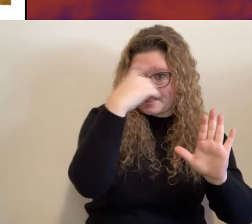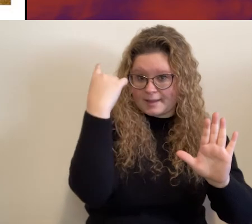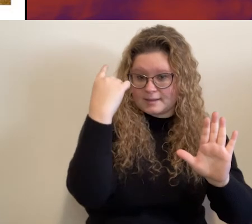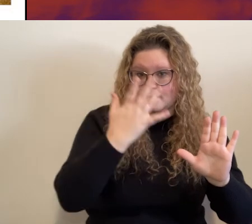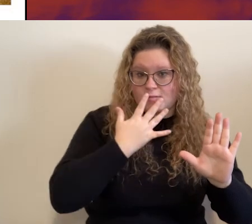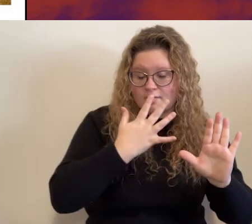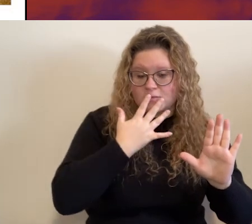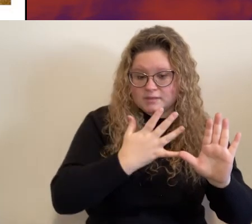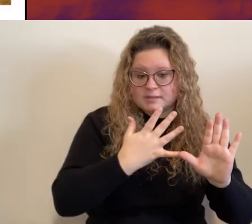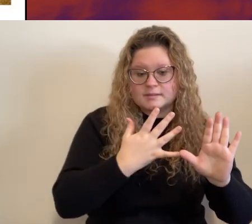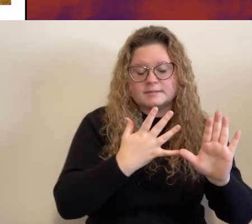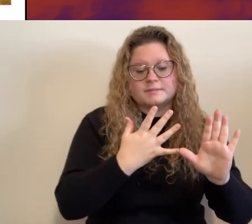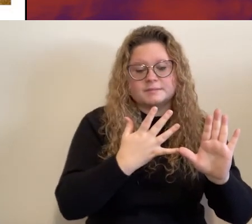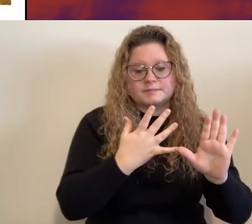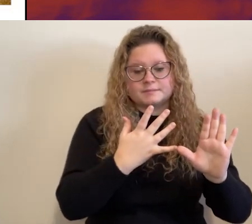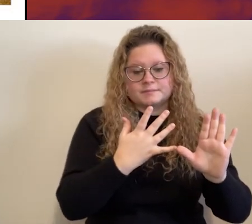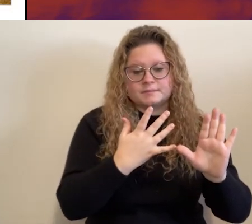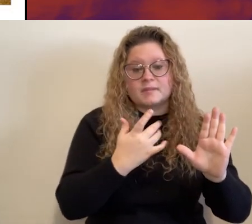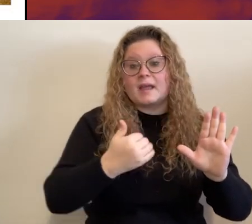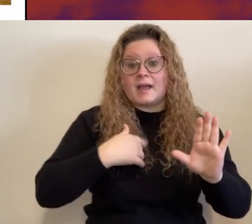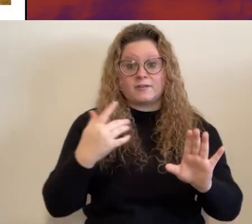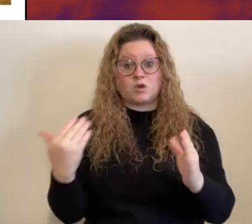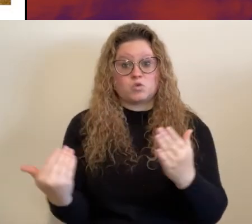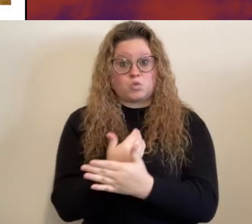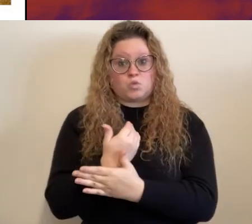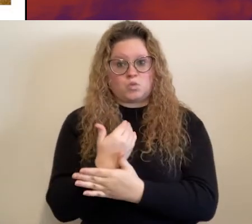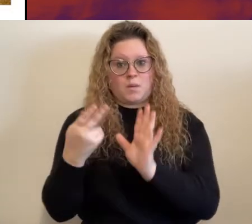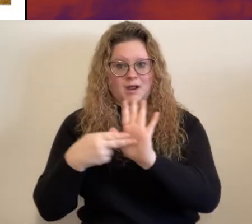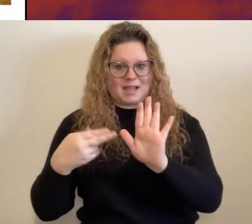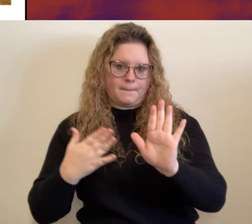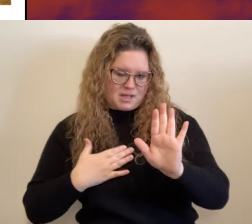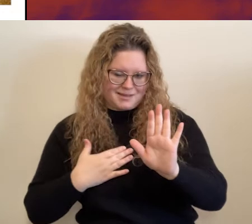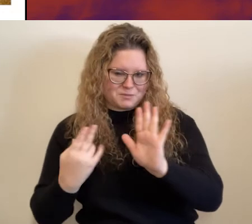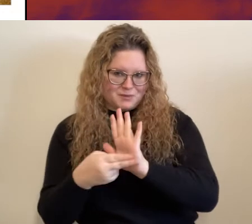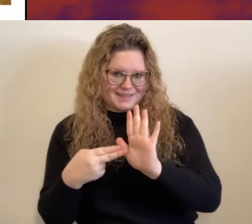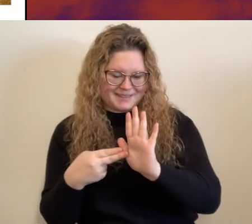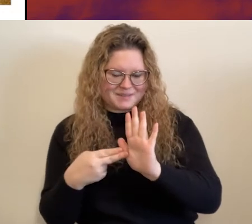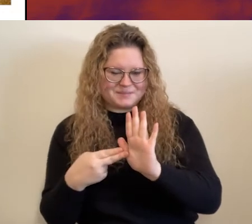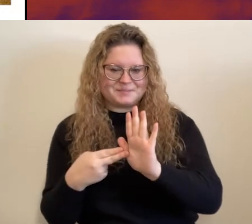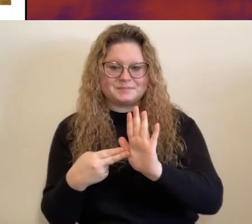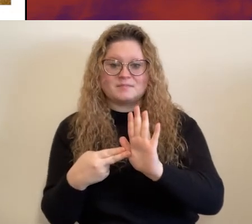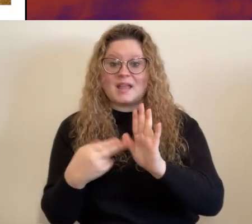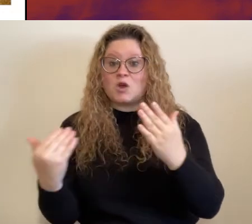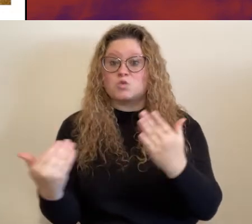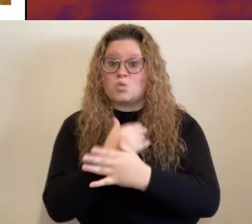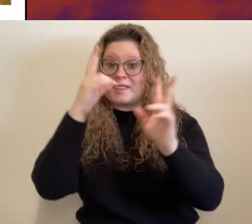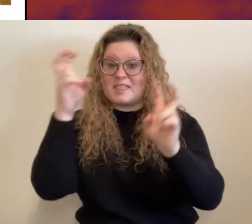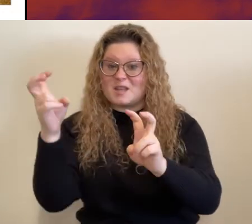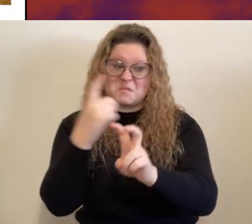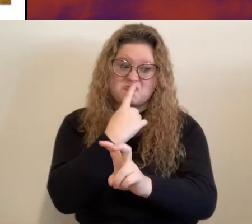in a different branding, my branding, and a different theme. So this